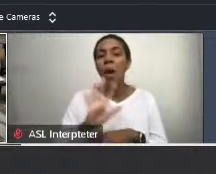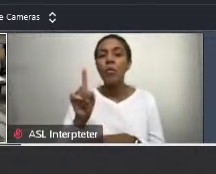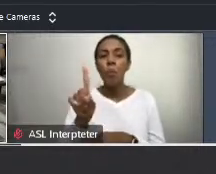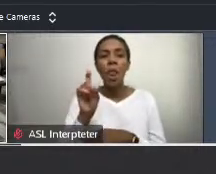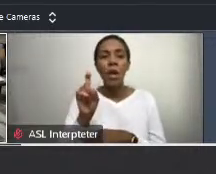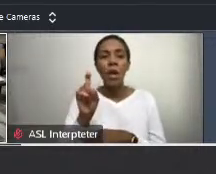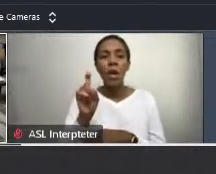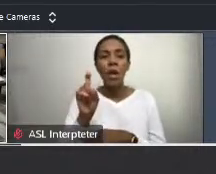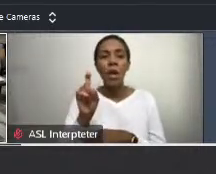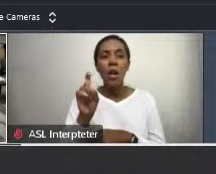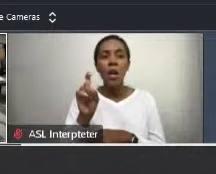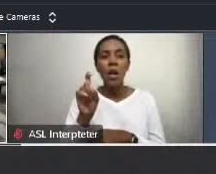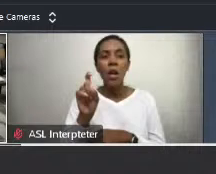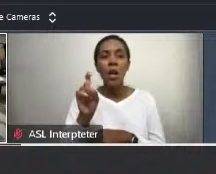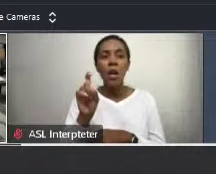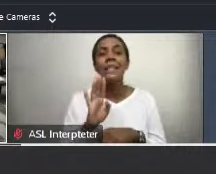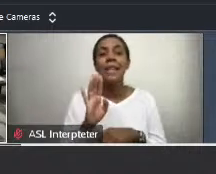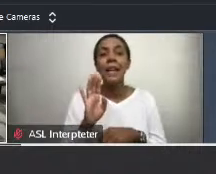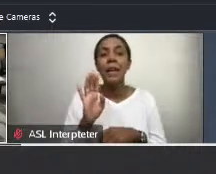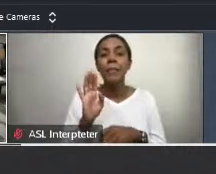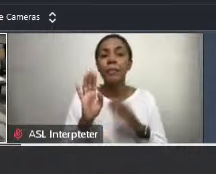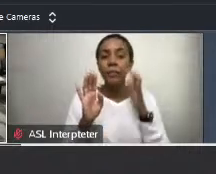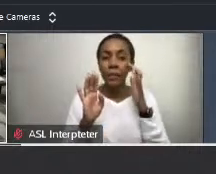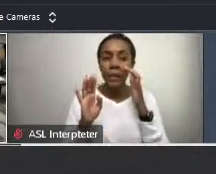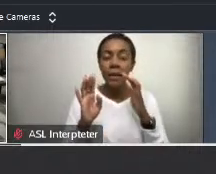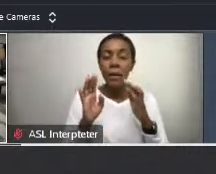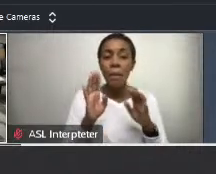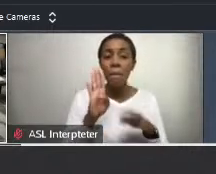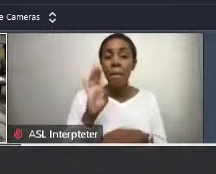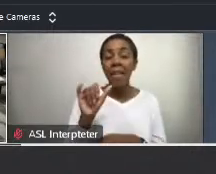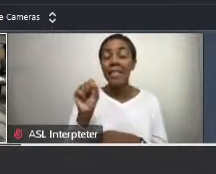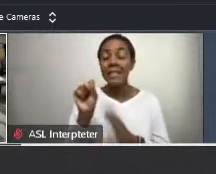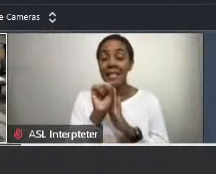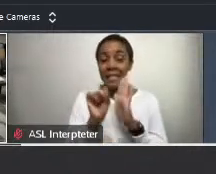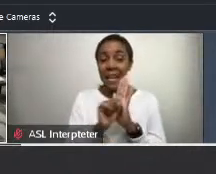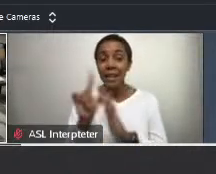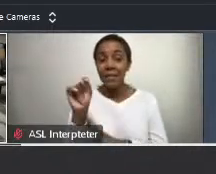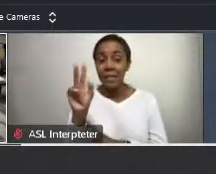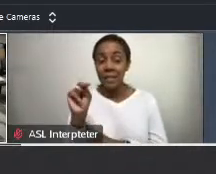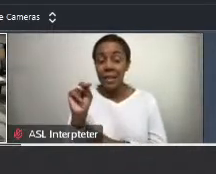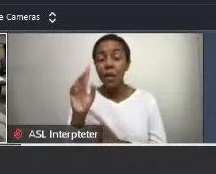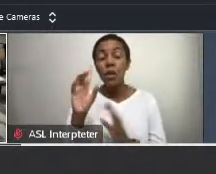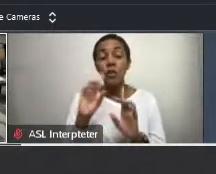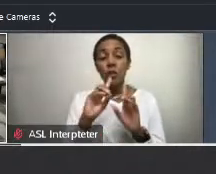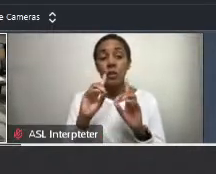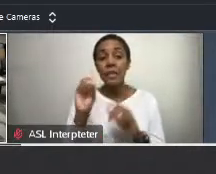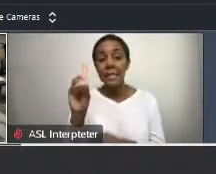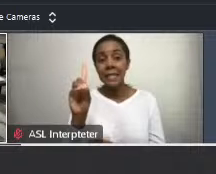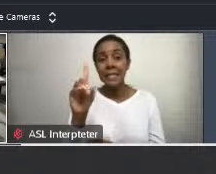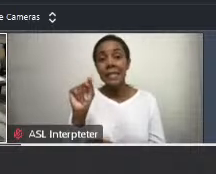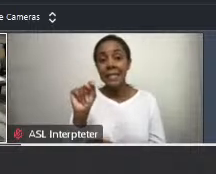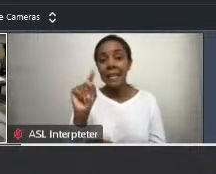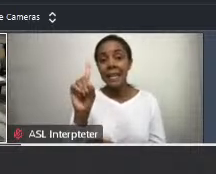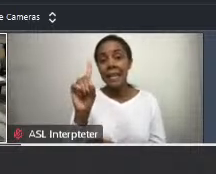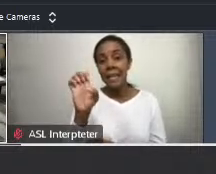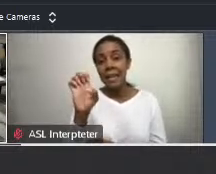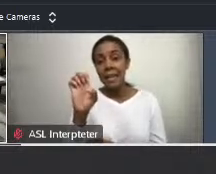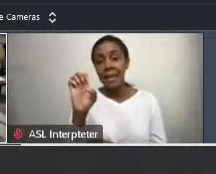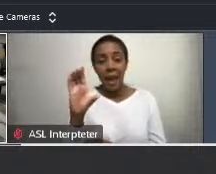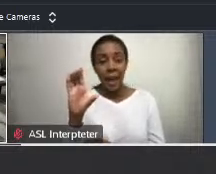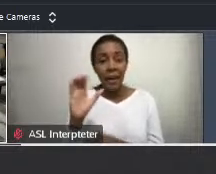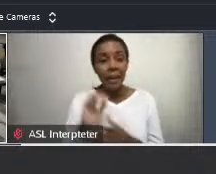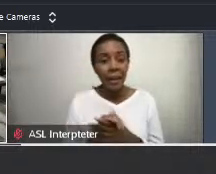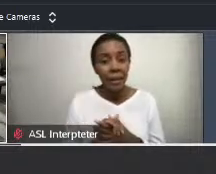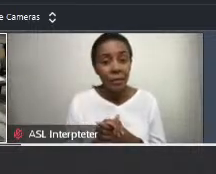are permitted by the city. The state, by the state of Tennessee Department of Environment and Conservation, TDEC, you've heard that name many times now.